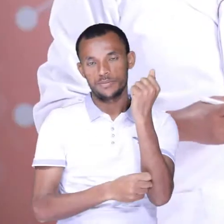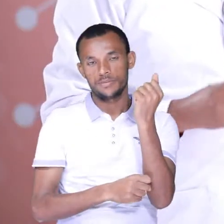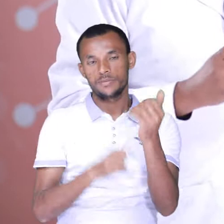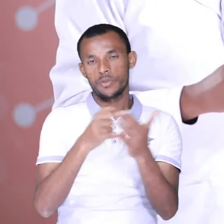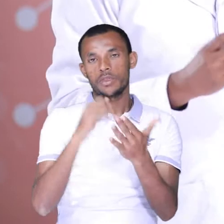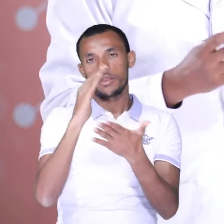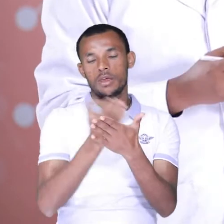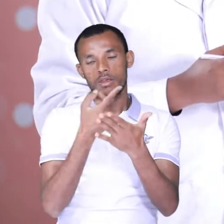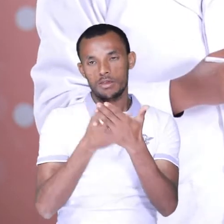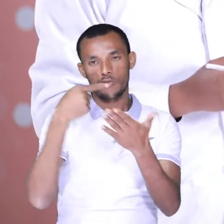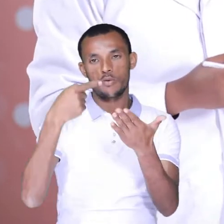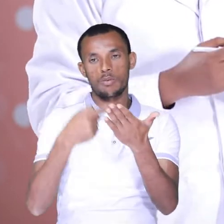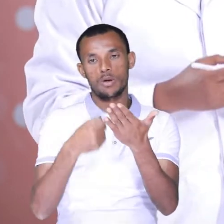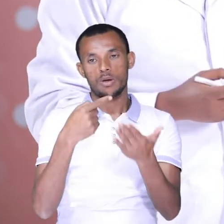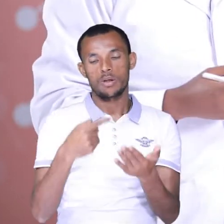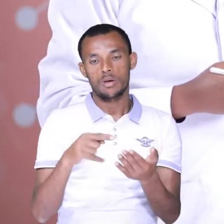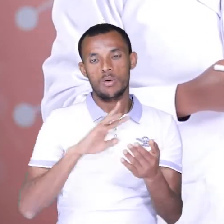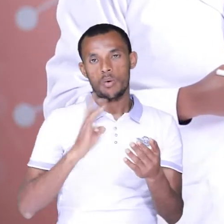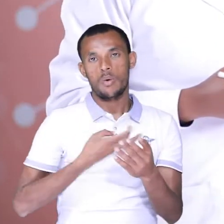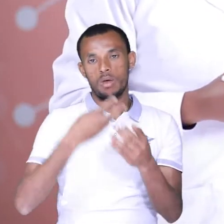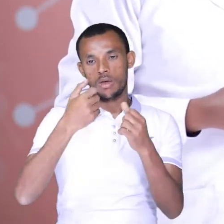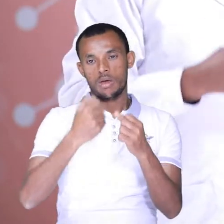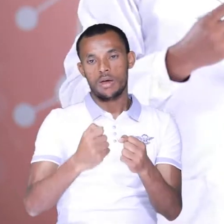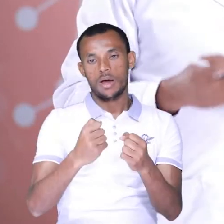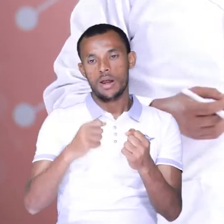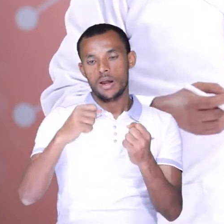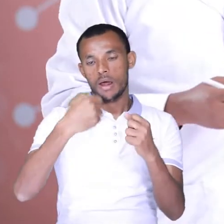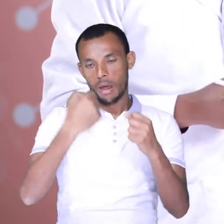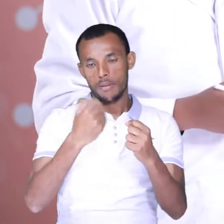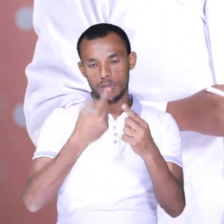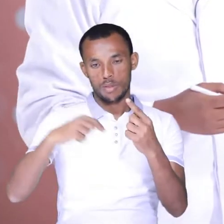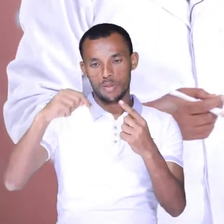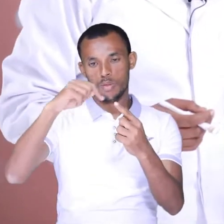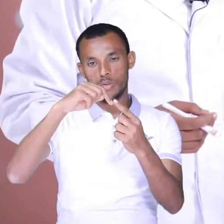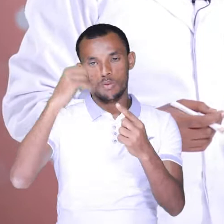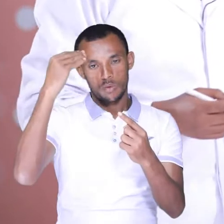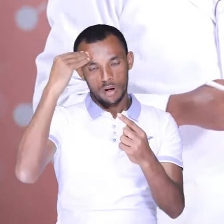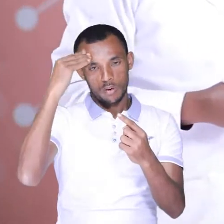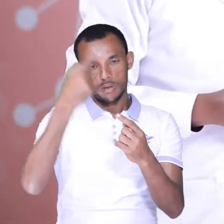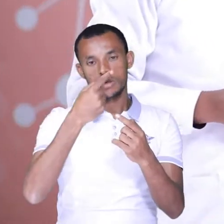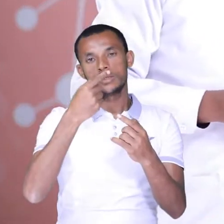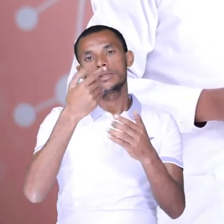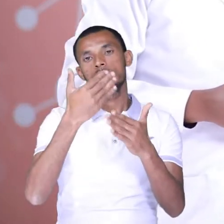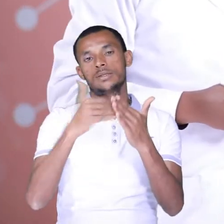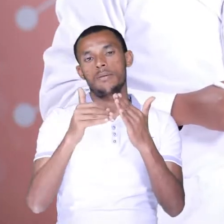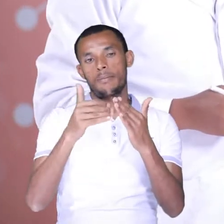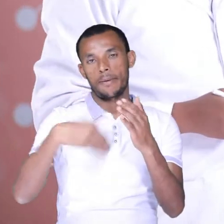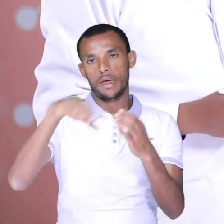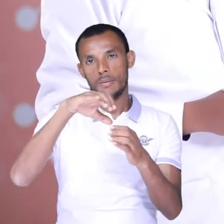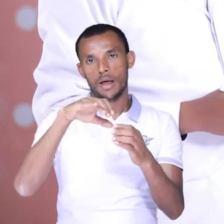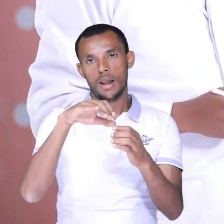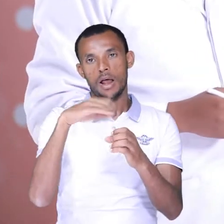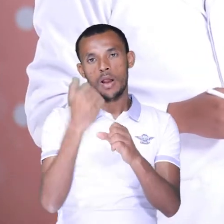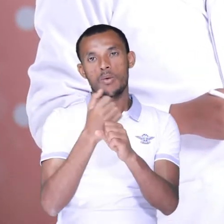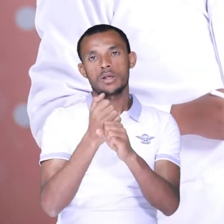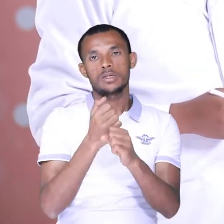Taking this information into account, we can be able to determine some chemical calculations.